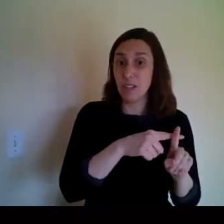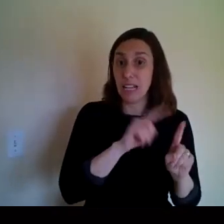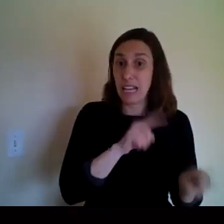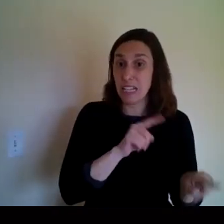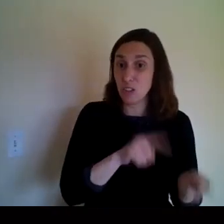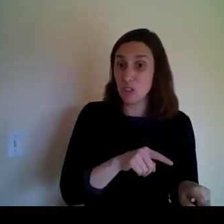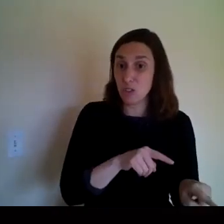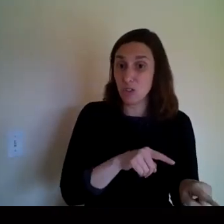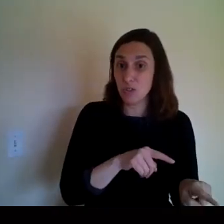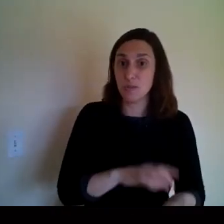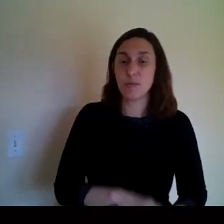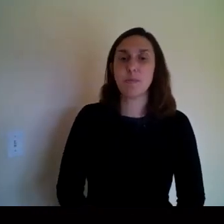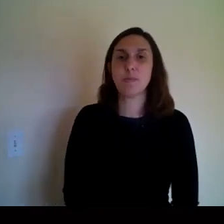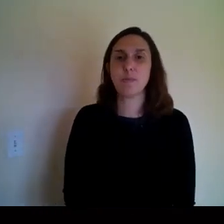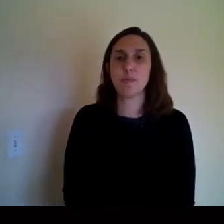answers